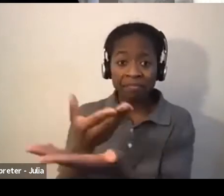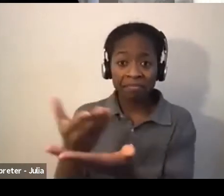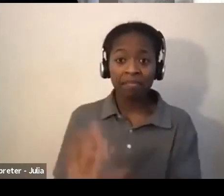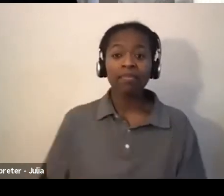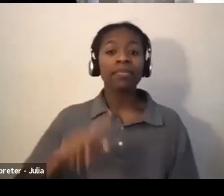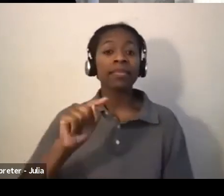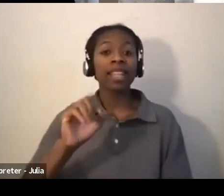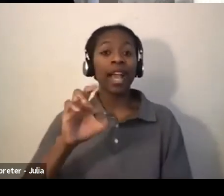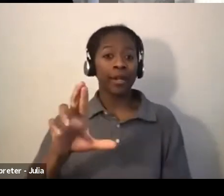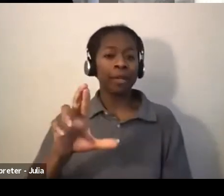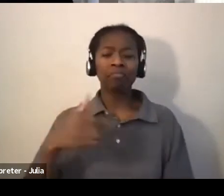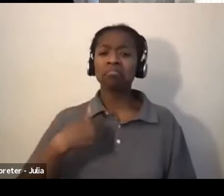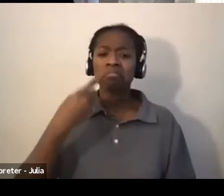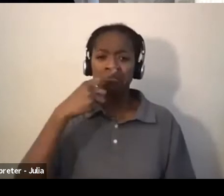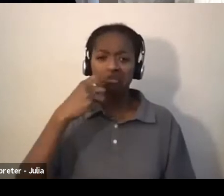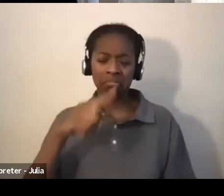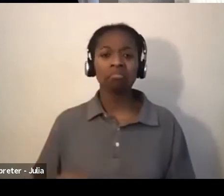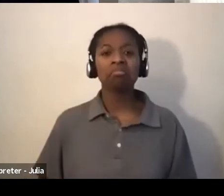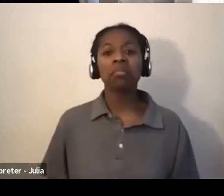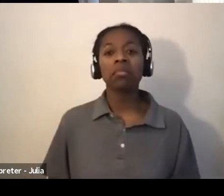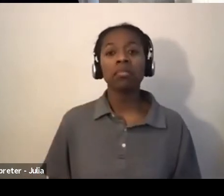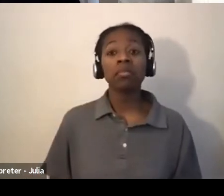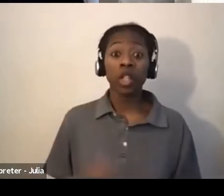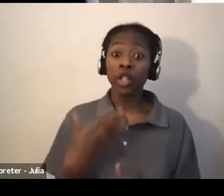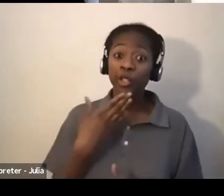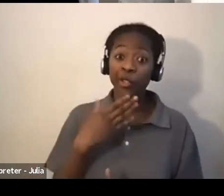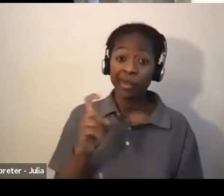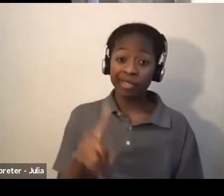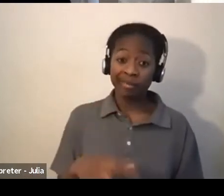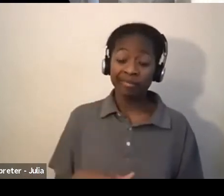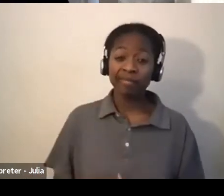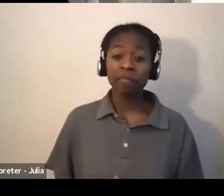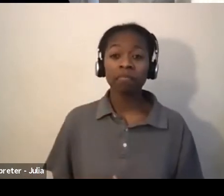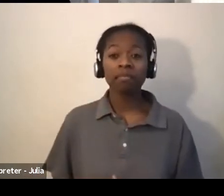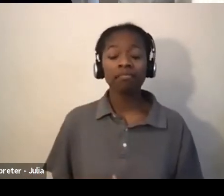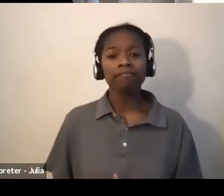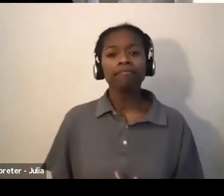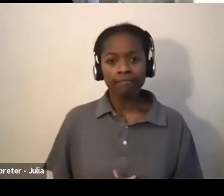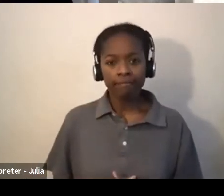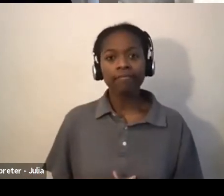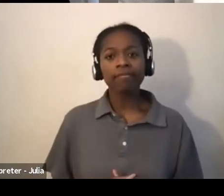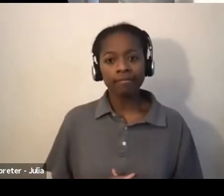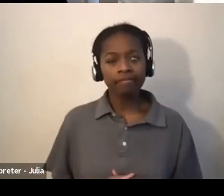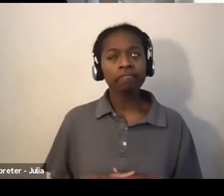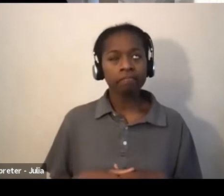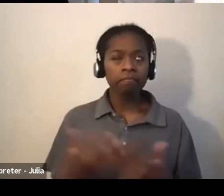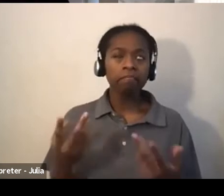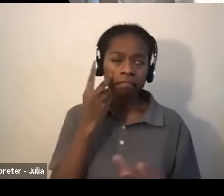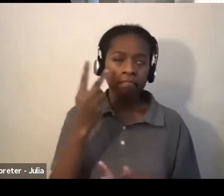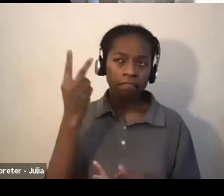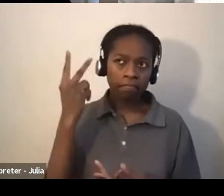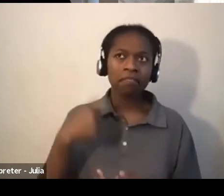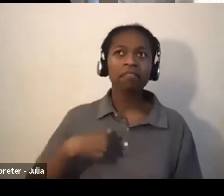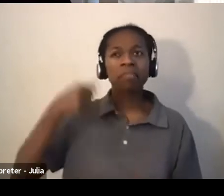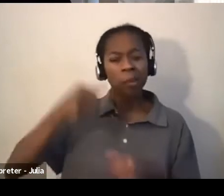I don't mind, I'll start out. It's a good question. And thinking about it, I was one of those kids, I'm sure like